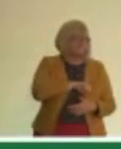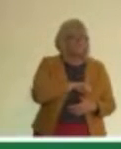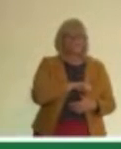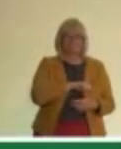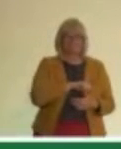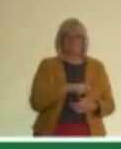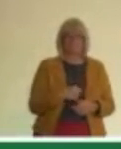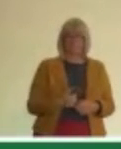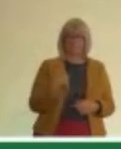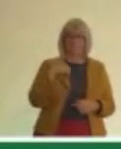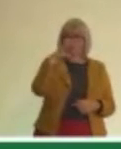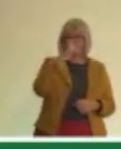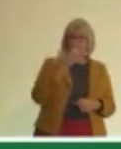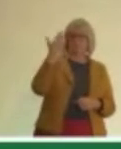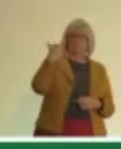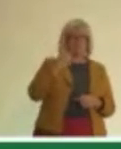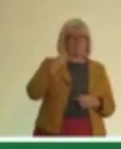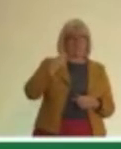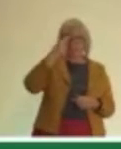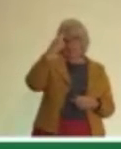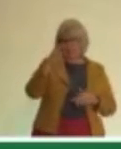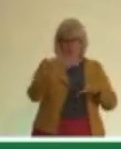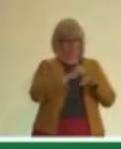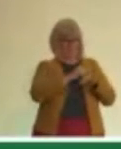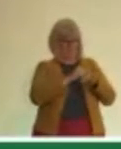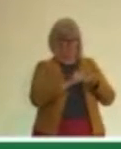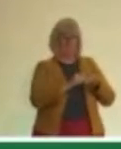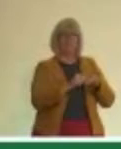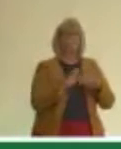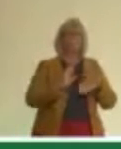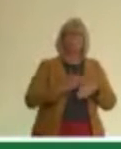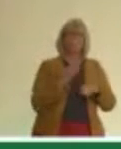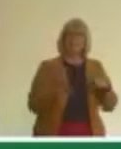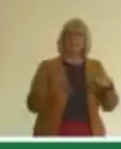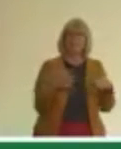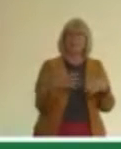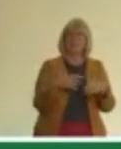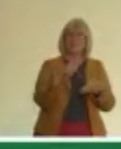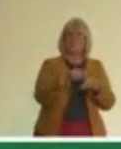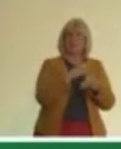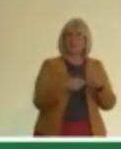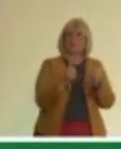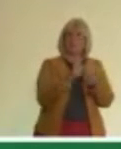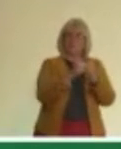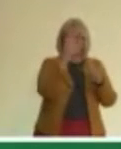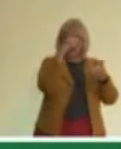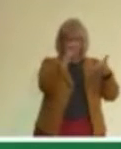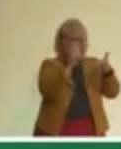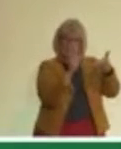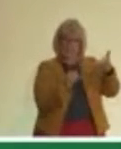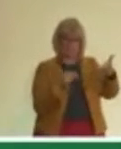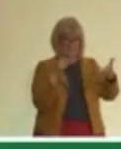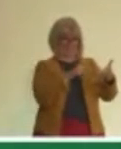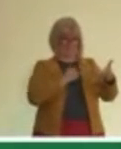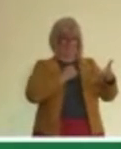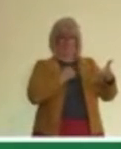paper. That feeling of doing something so basic and simple for democracy, but actually that much bigger feeling. That feeling that you're doing